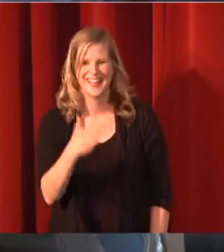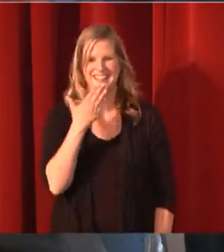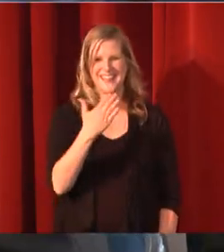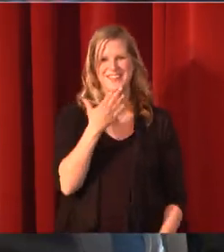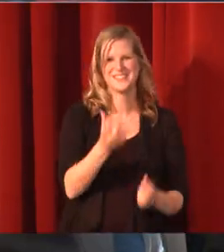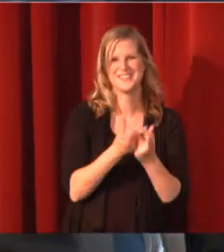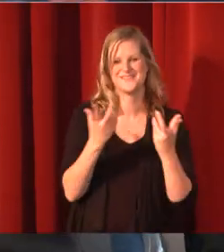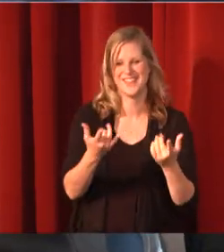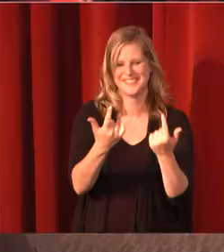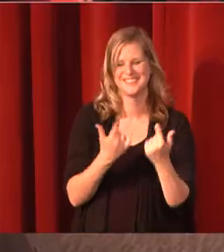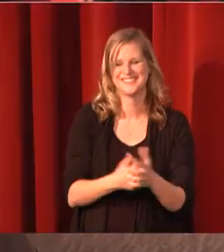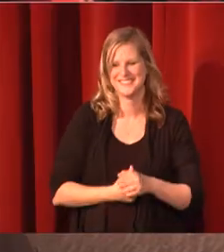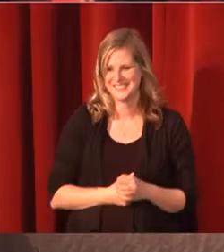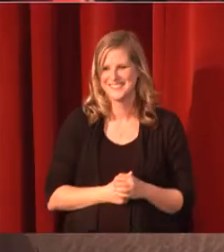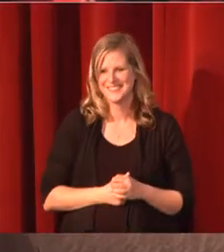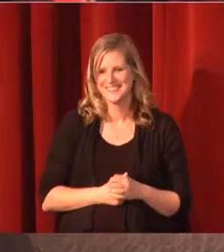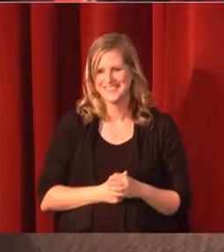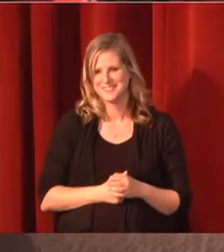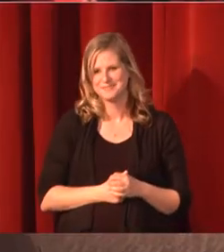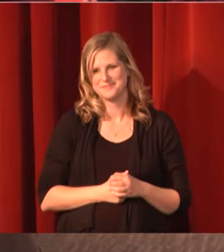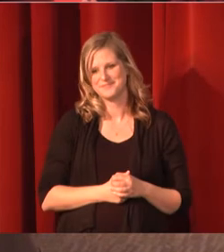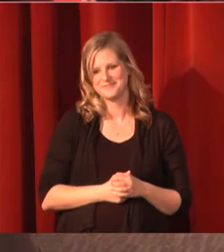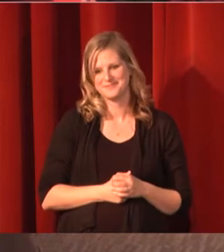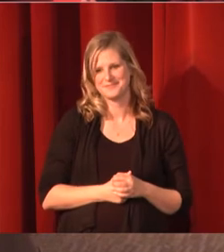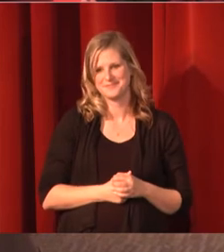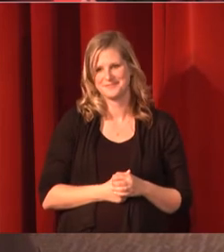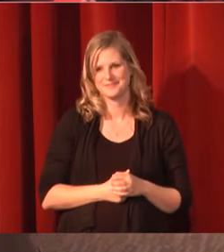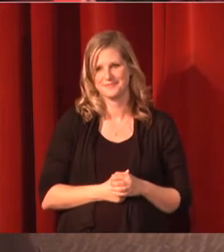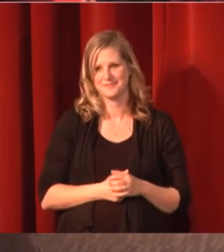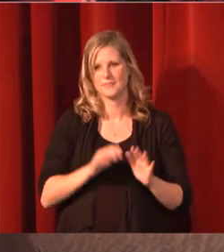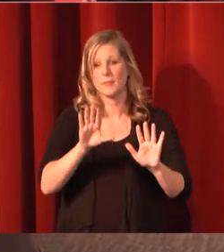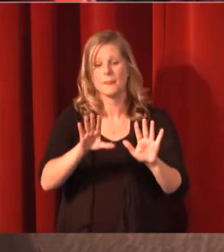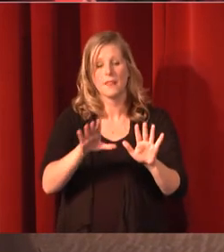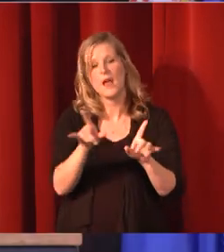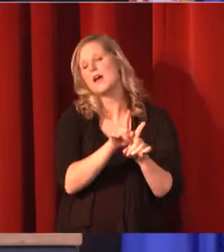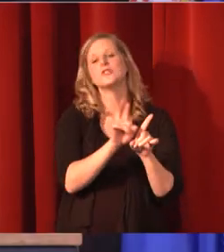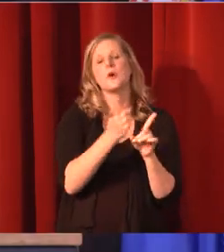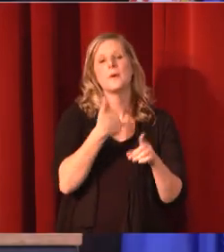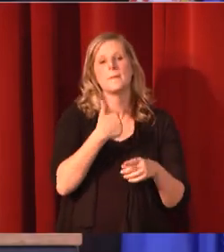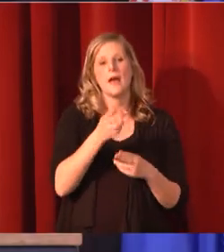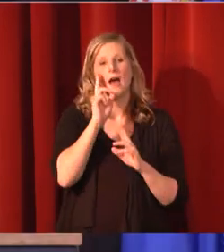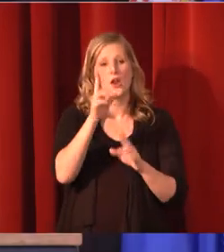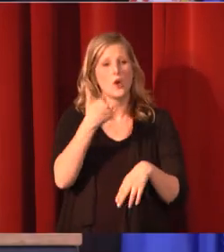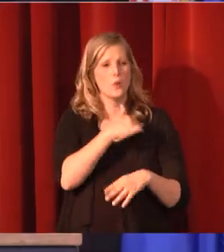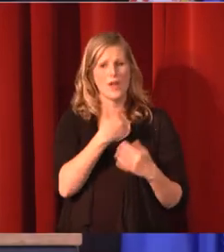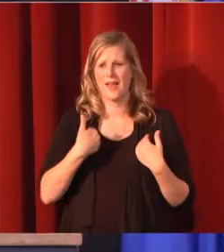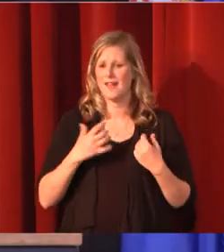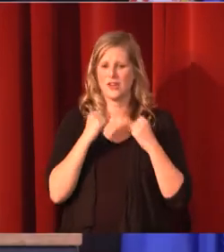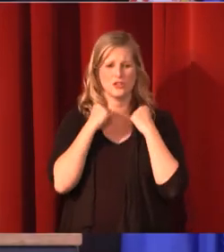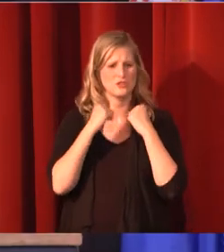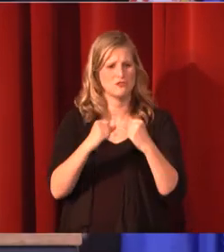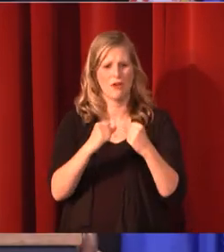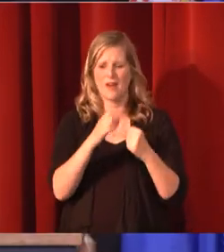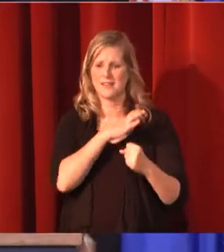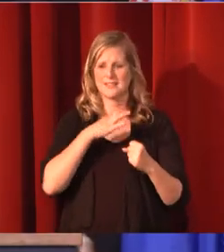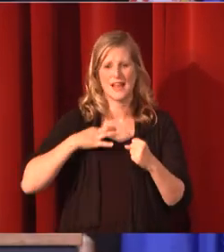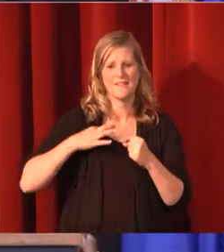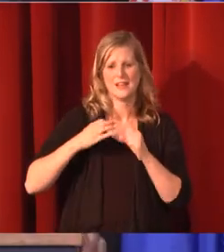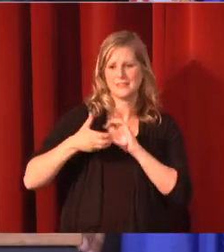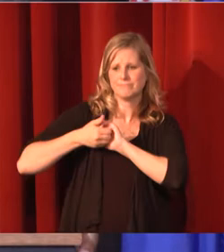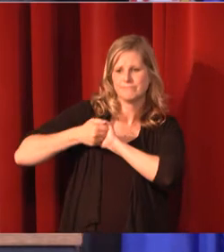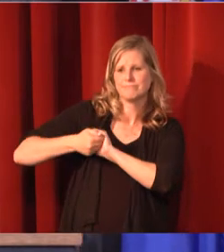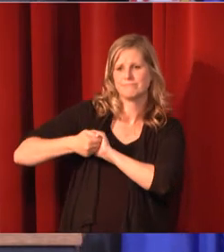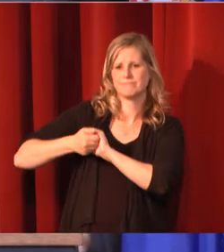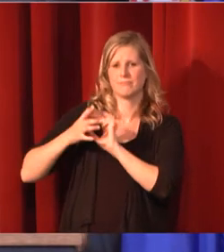being here I'm also honored you know we have a strong set of sister city relationships with